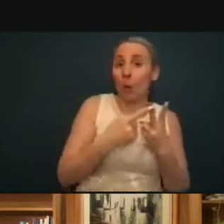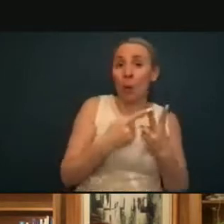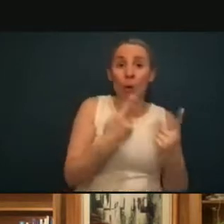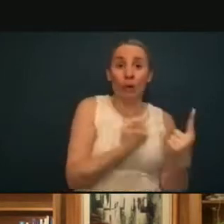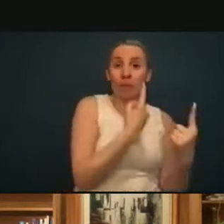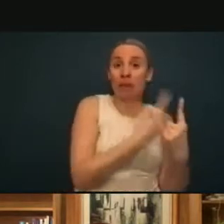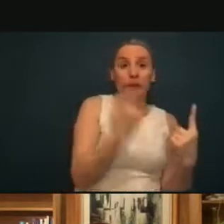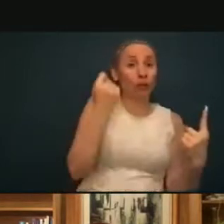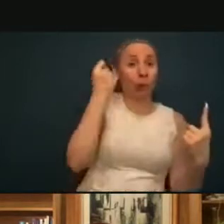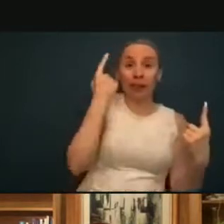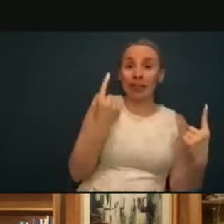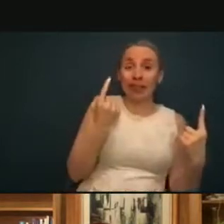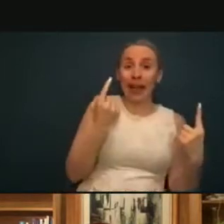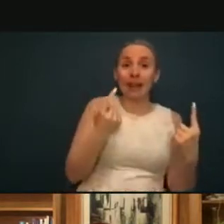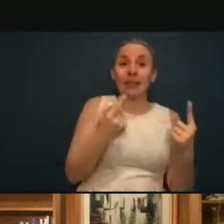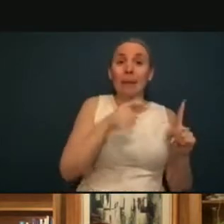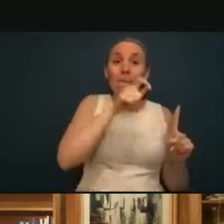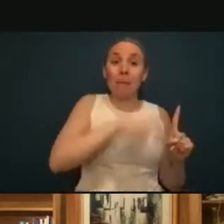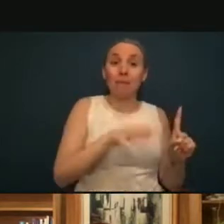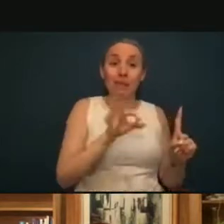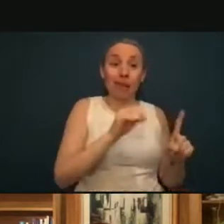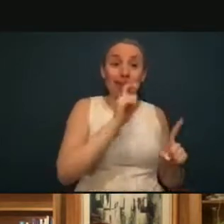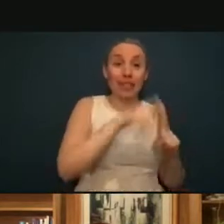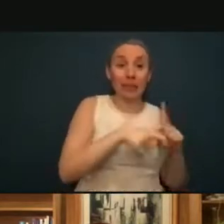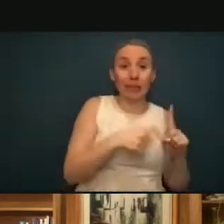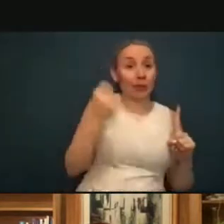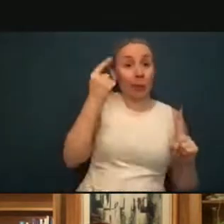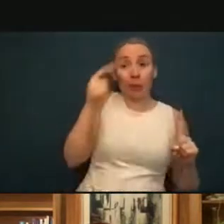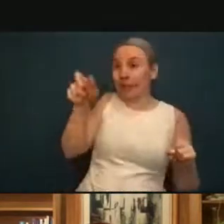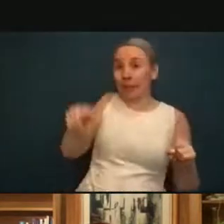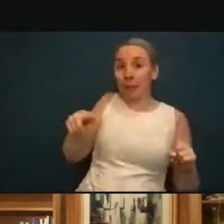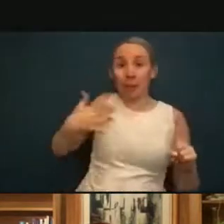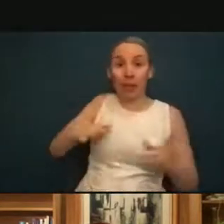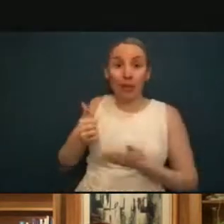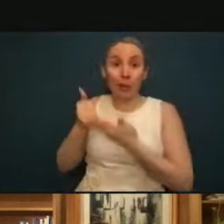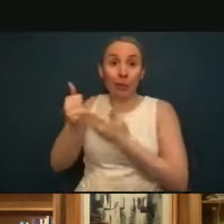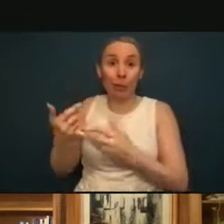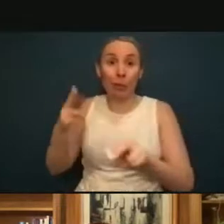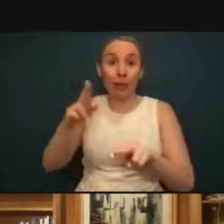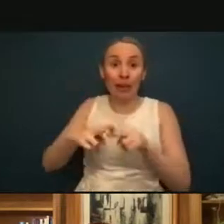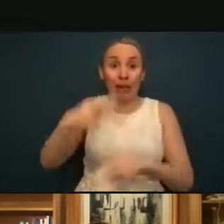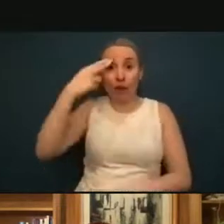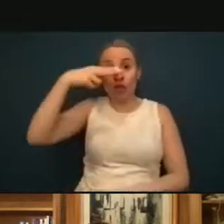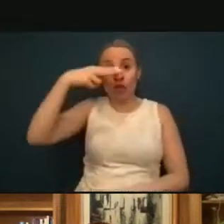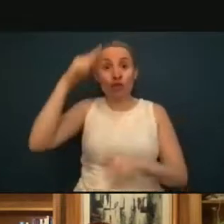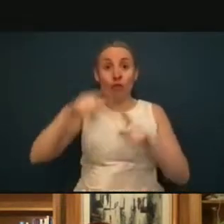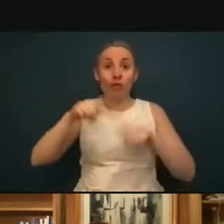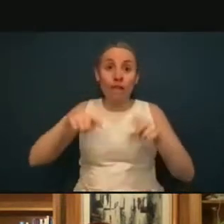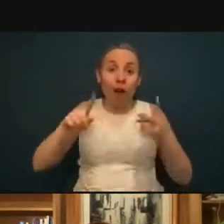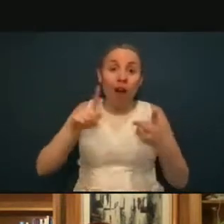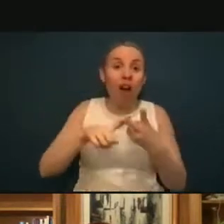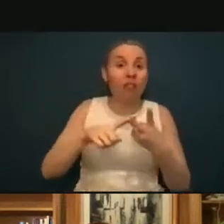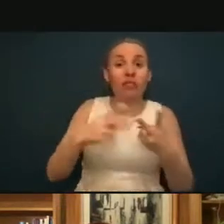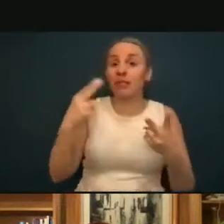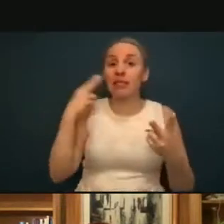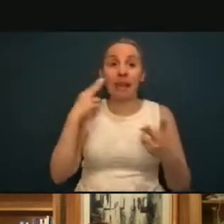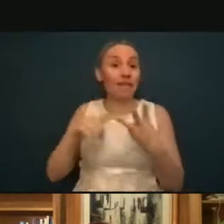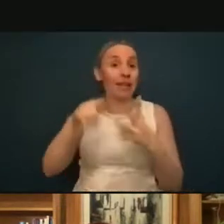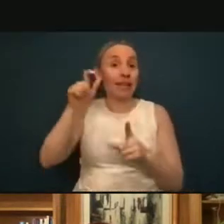deaf, neurodiverse, disabled people need to succeed. It also acts as a conditioning agent,